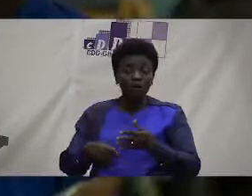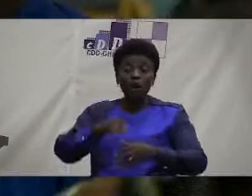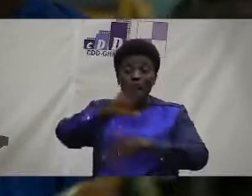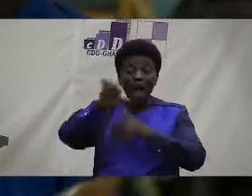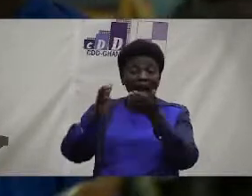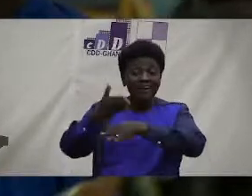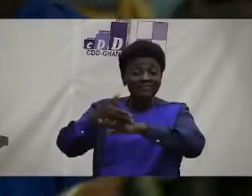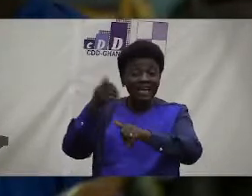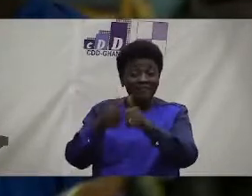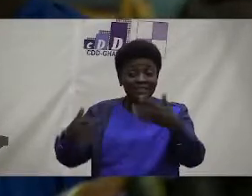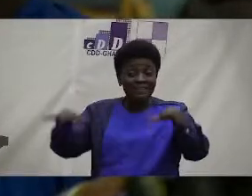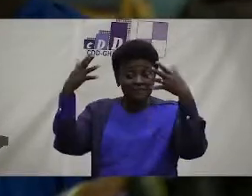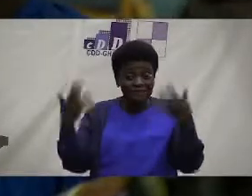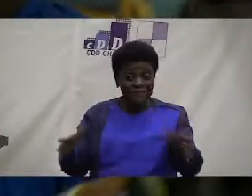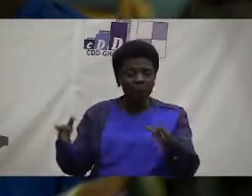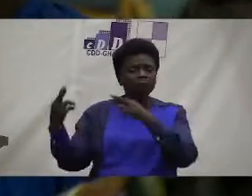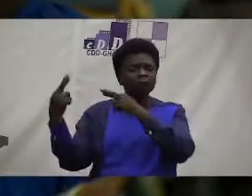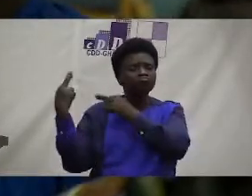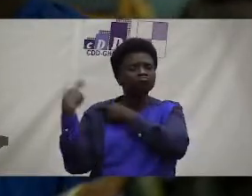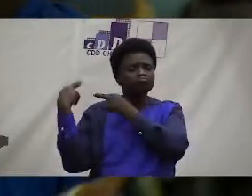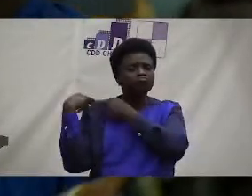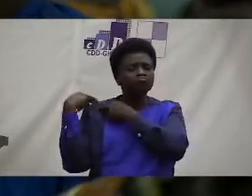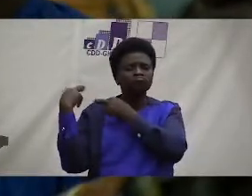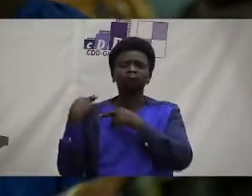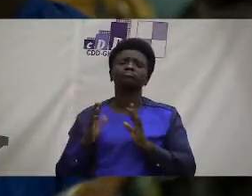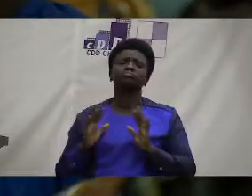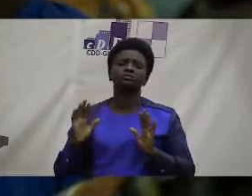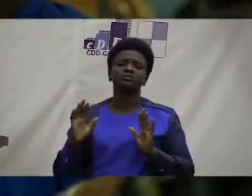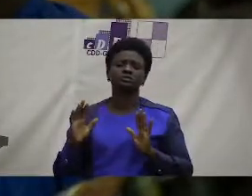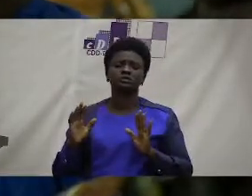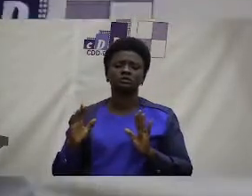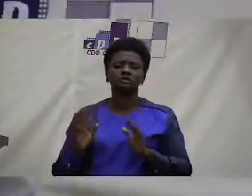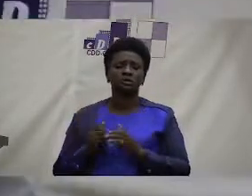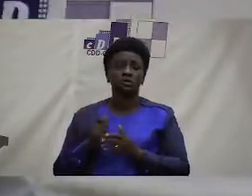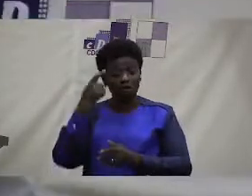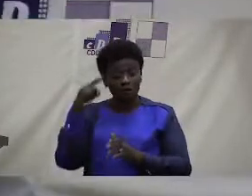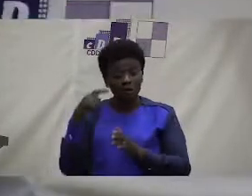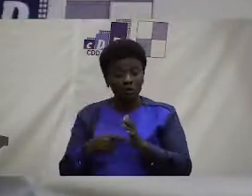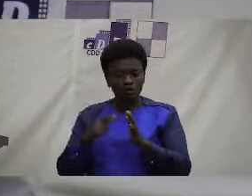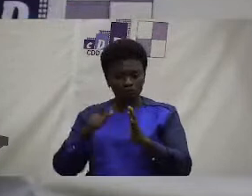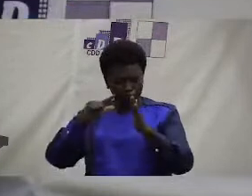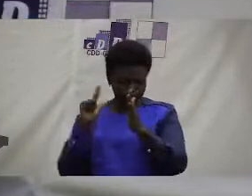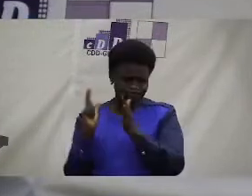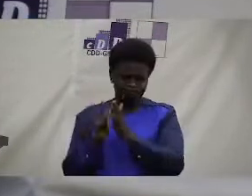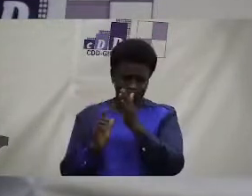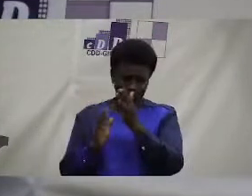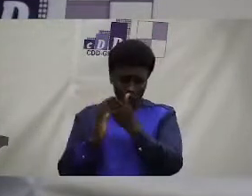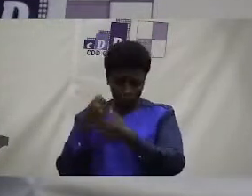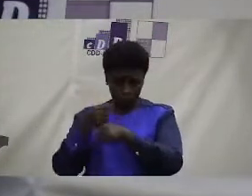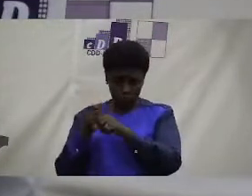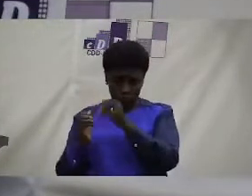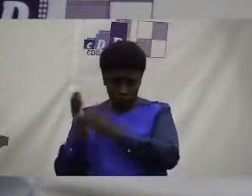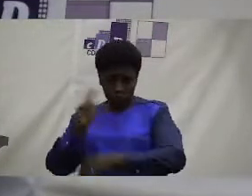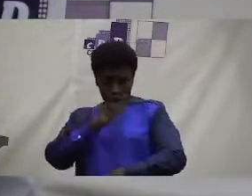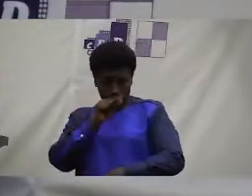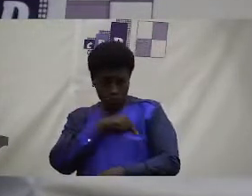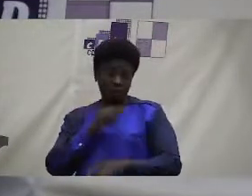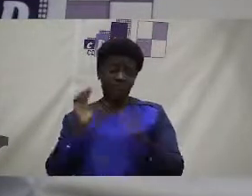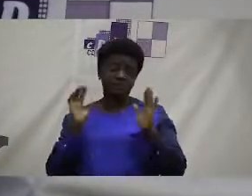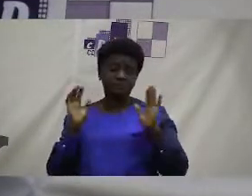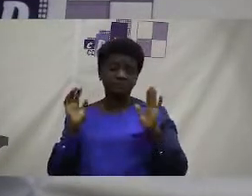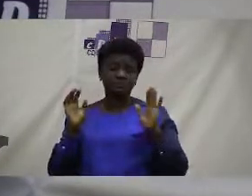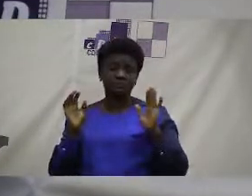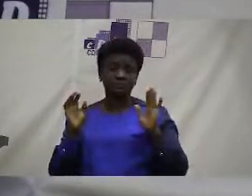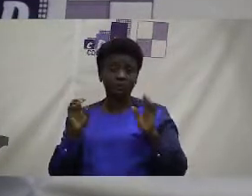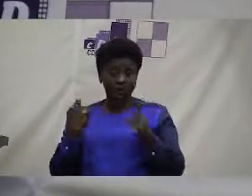the cyberbullying that is being done, for delegitimizing people, even for picking on ordinary people for